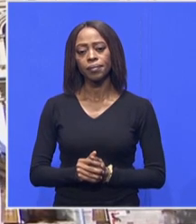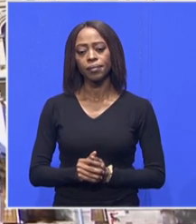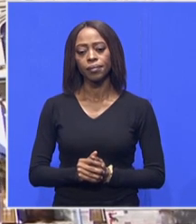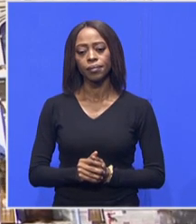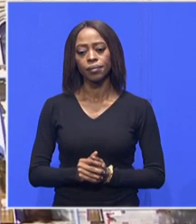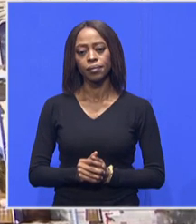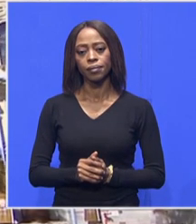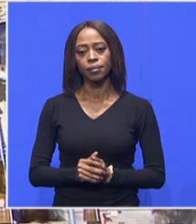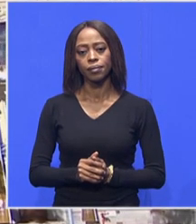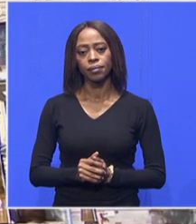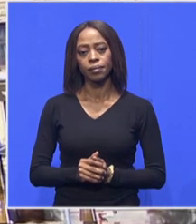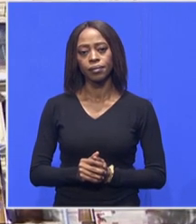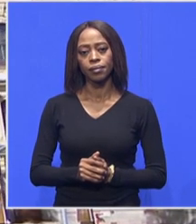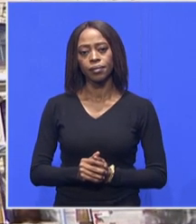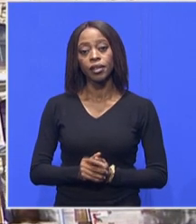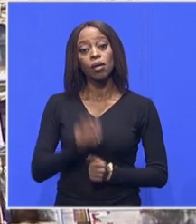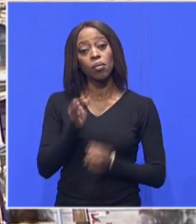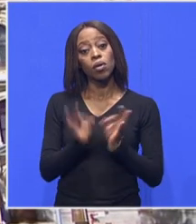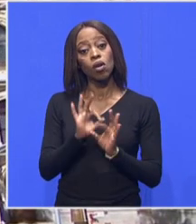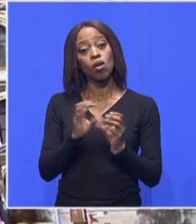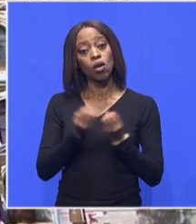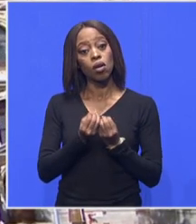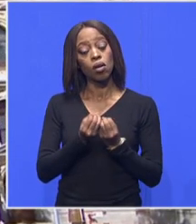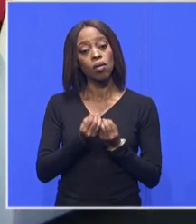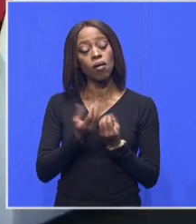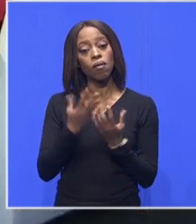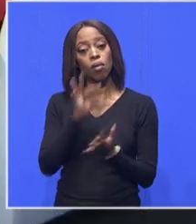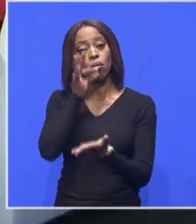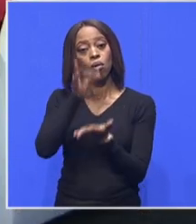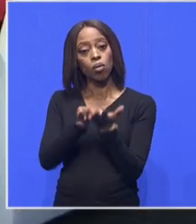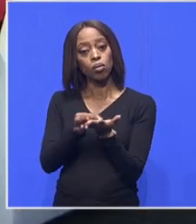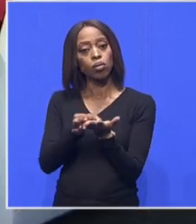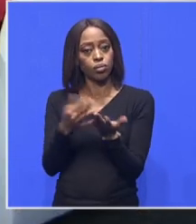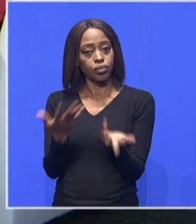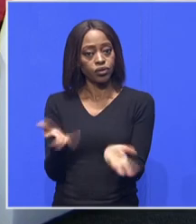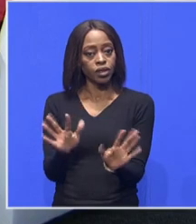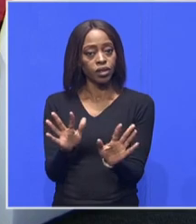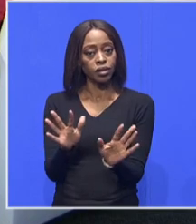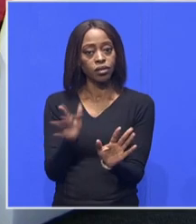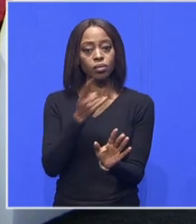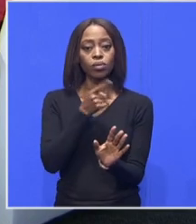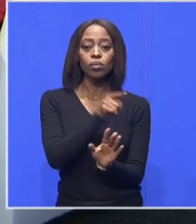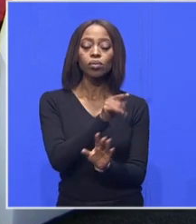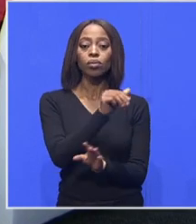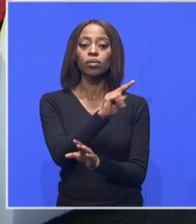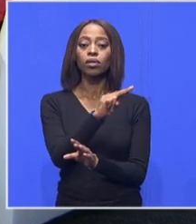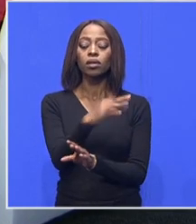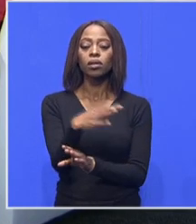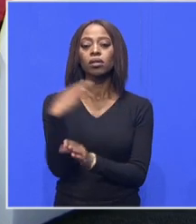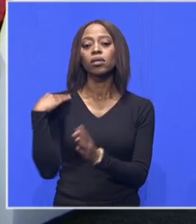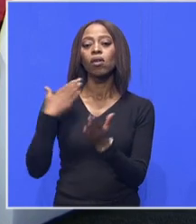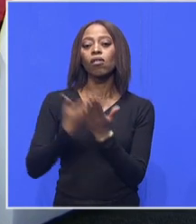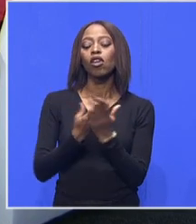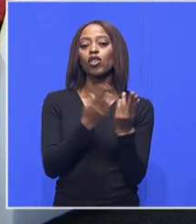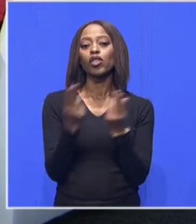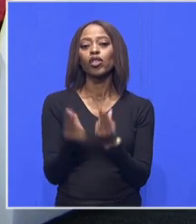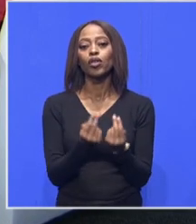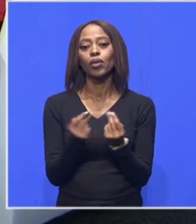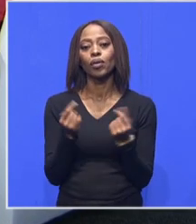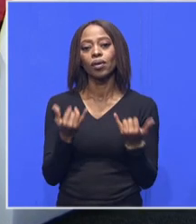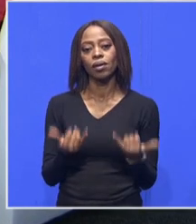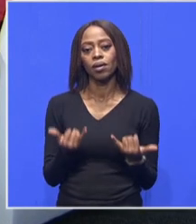Parties, to my knowledge, have been giving alternative suggestions to what the ANC has been presenting at this